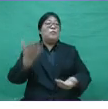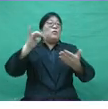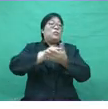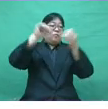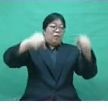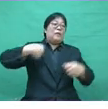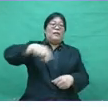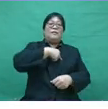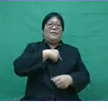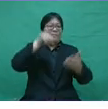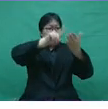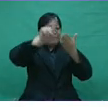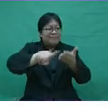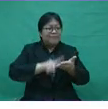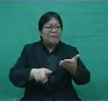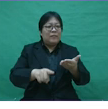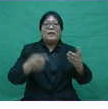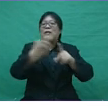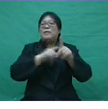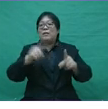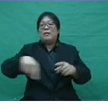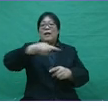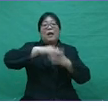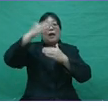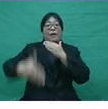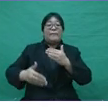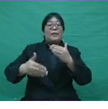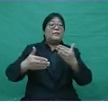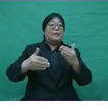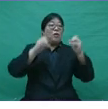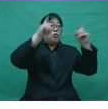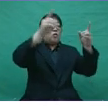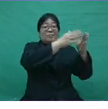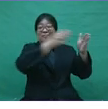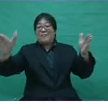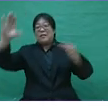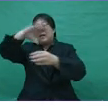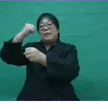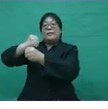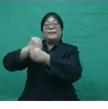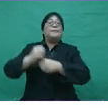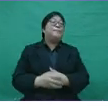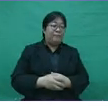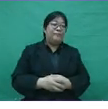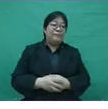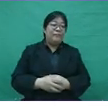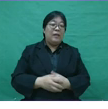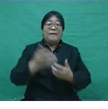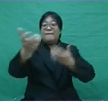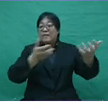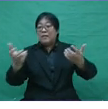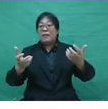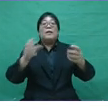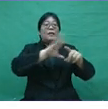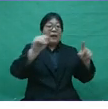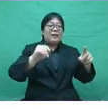to track them from the time they complete education until they are at work. The fragmentation and duplication of